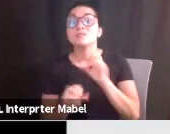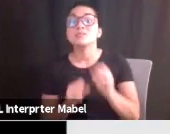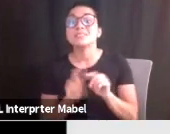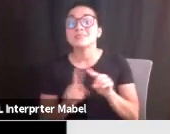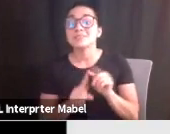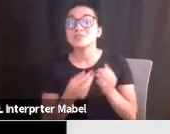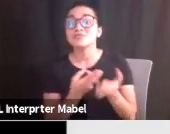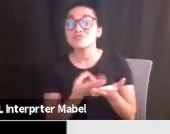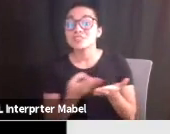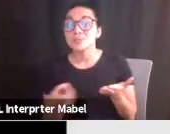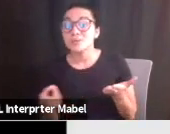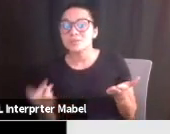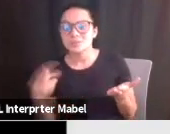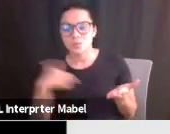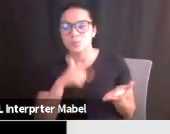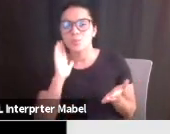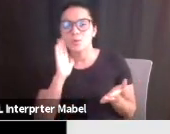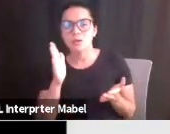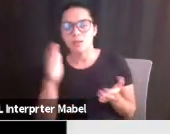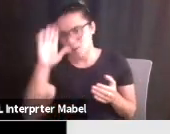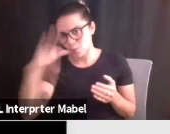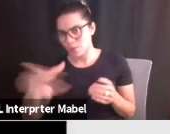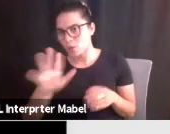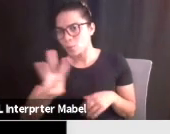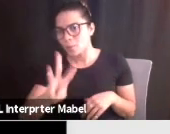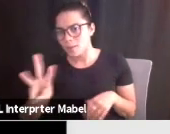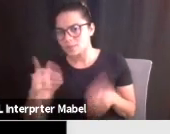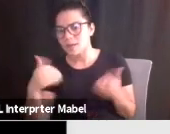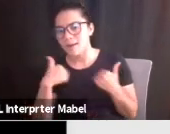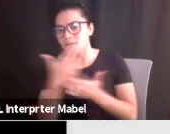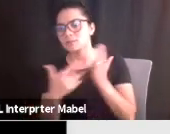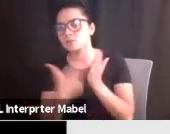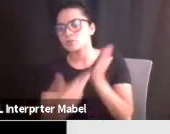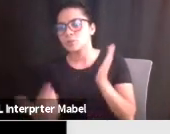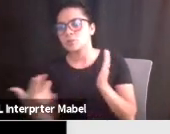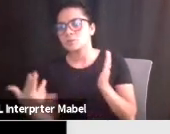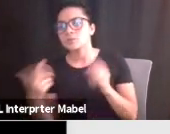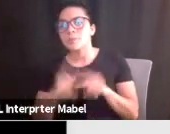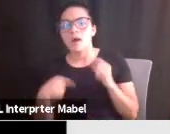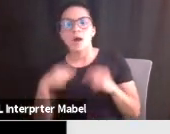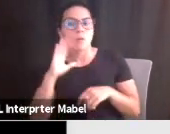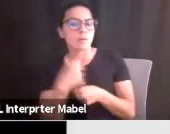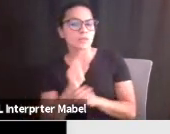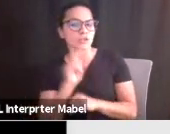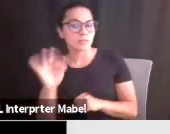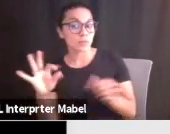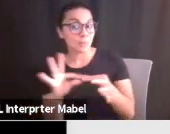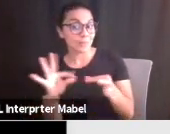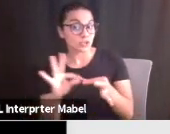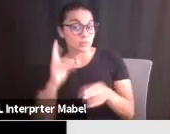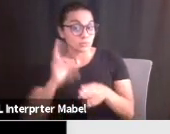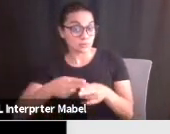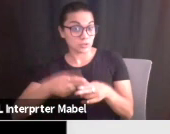that we can, I know your sites do also have some of the resources, but I'll make sure if there's any resources that came up and you're shared on the